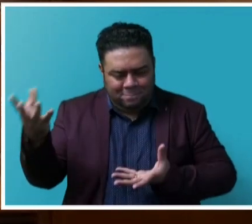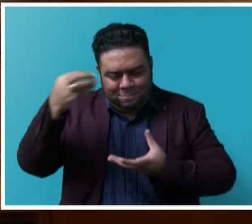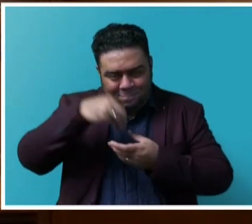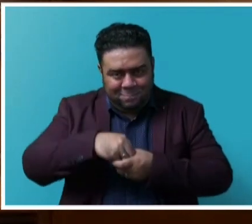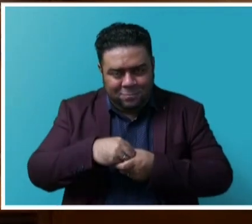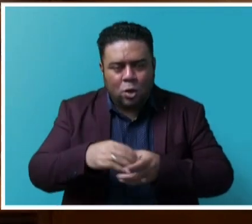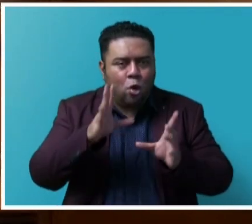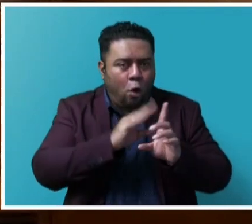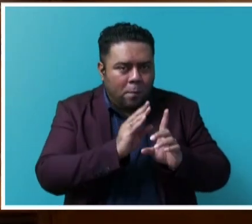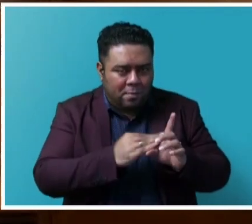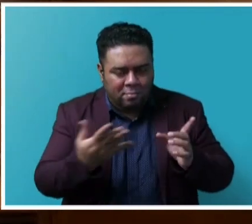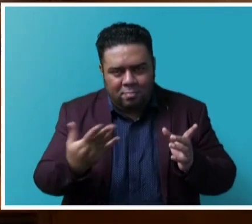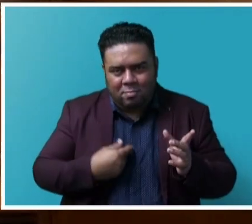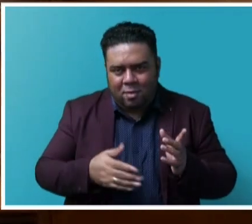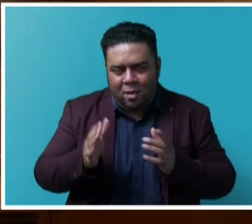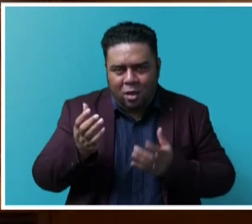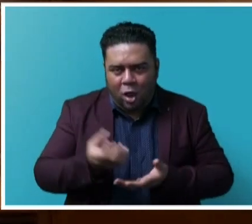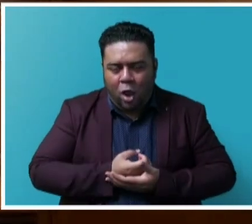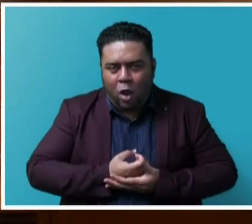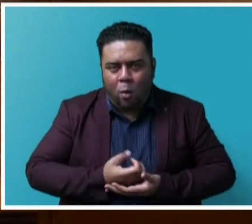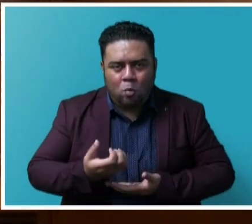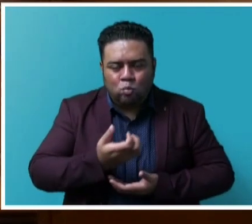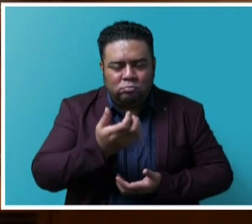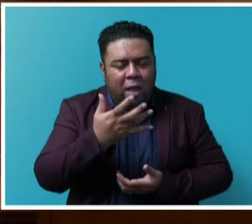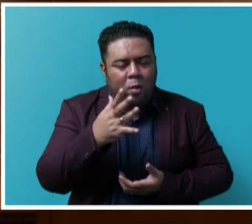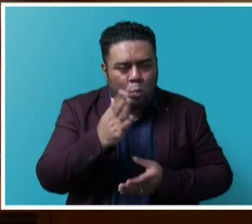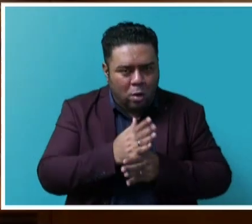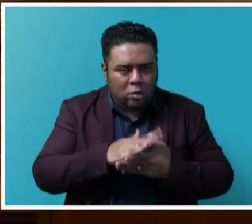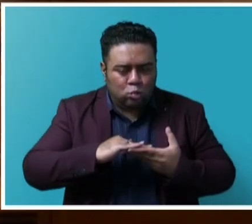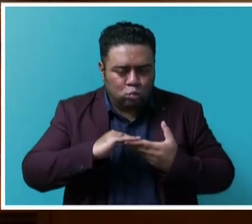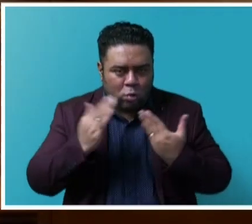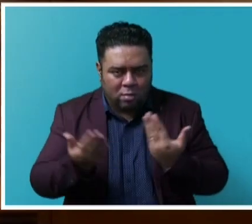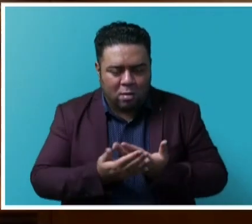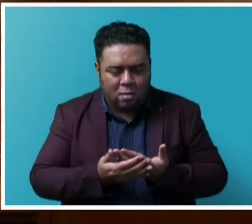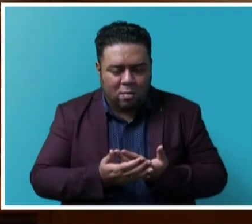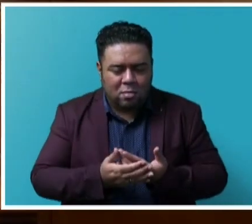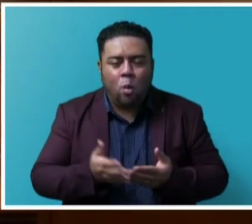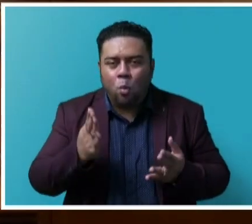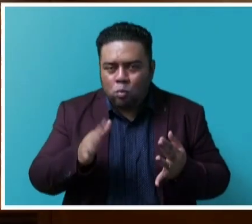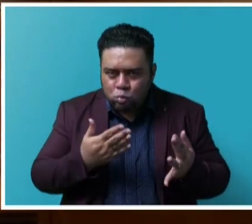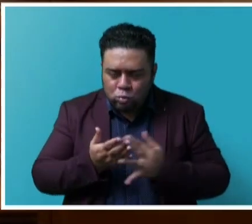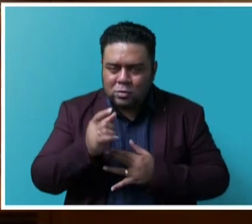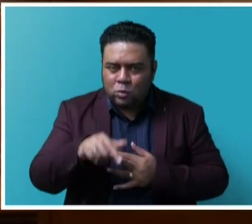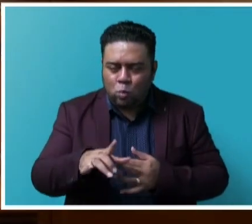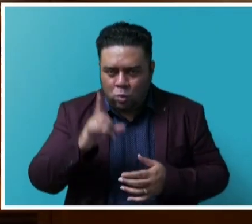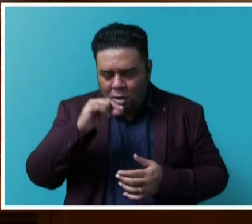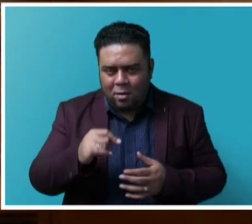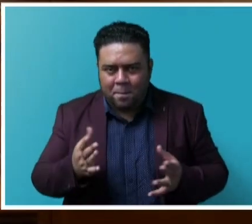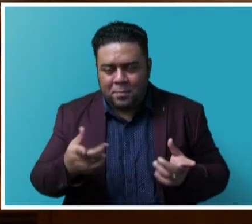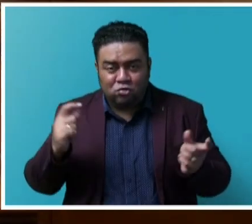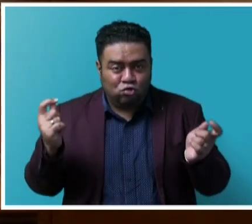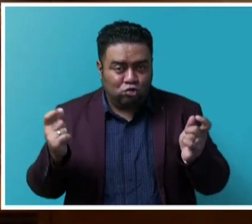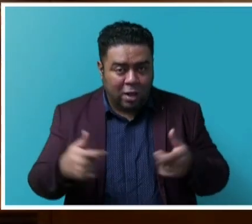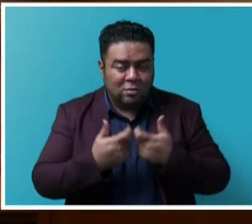their courage, and work together. Only through this shall we turn challenges